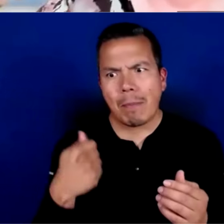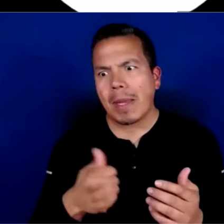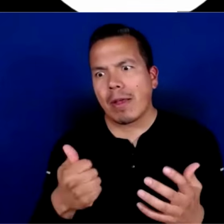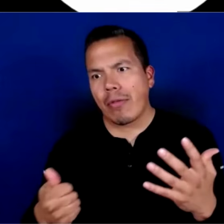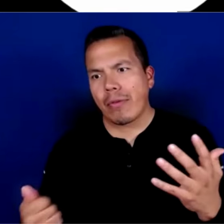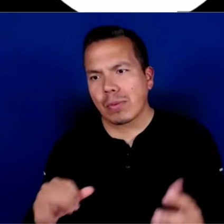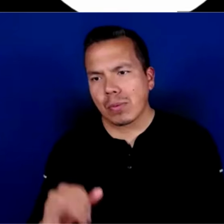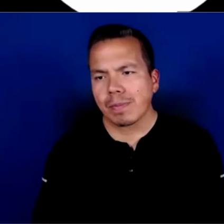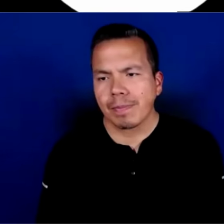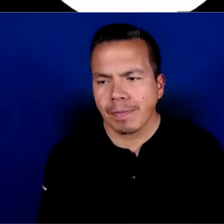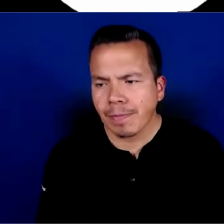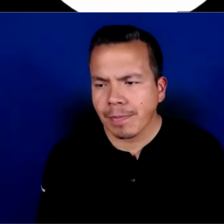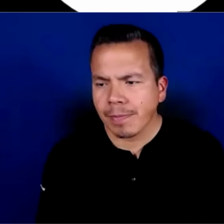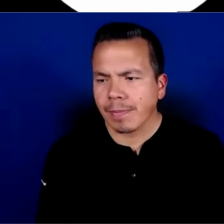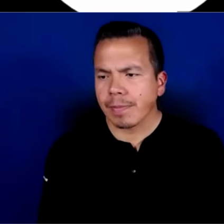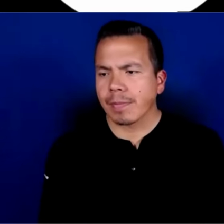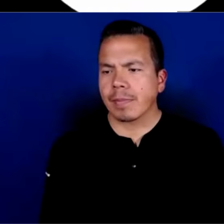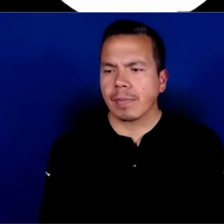Right.